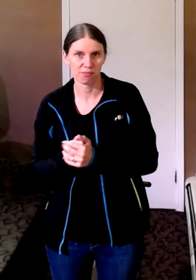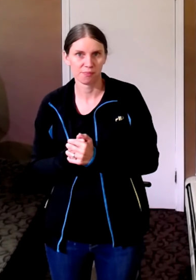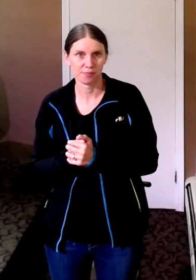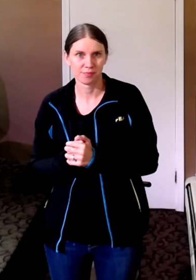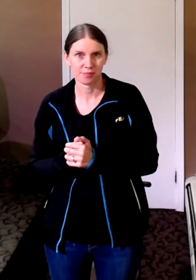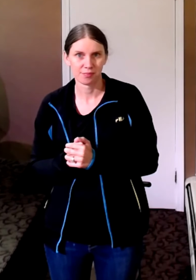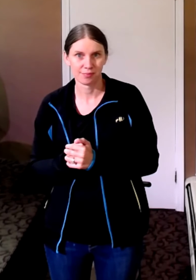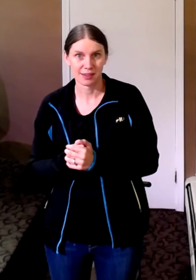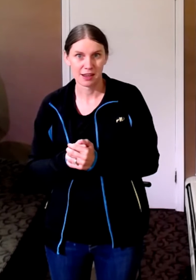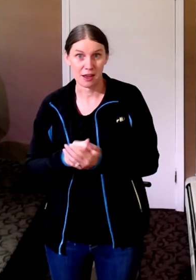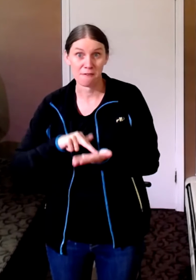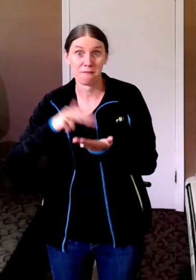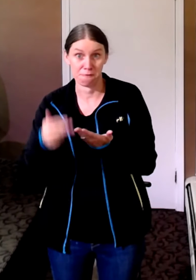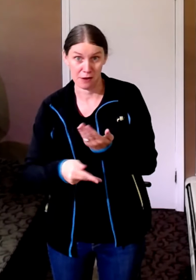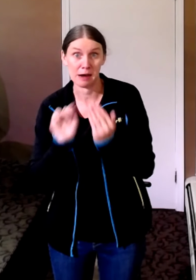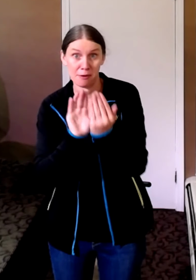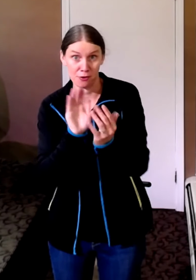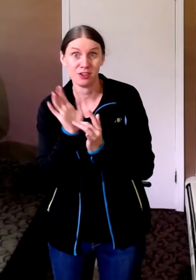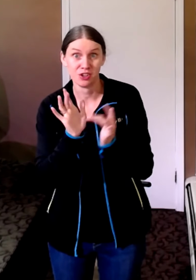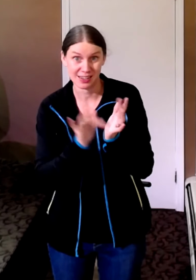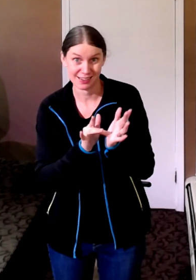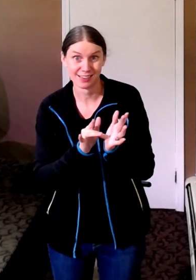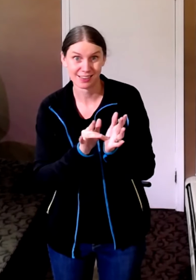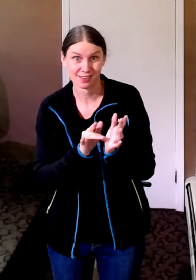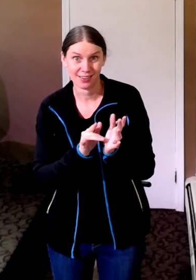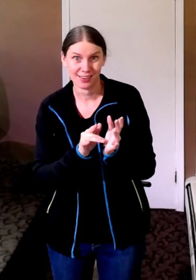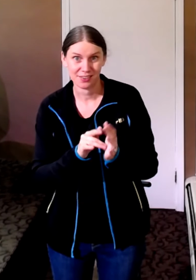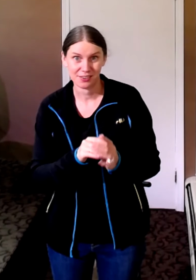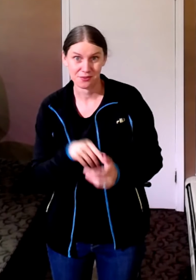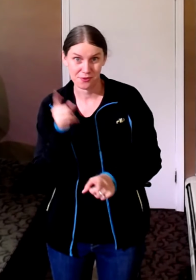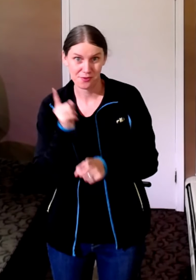Now fail in front of that guy that you're accountable to.